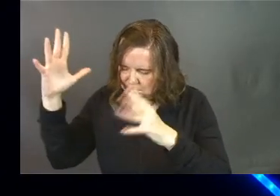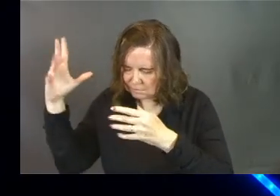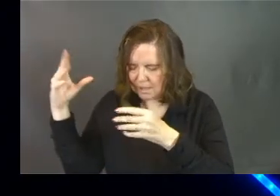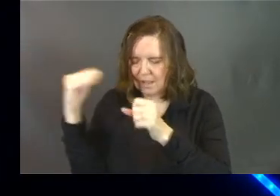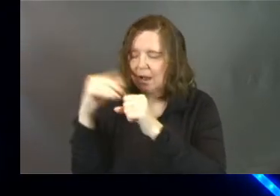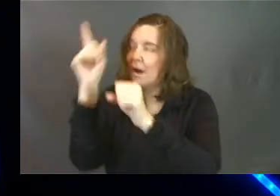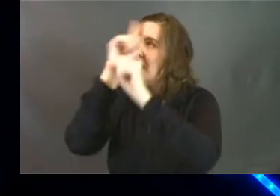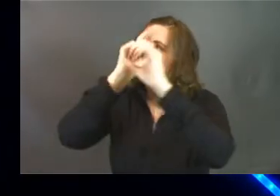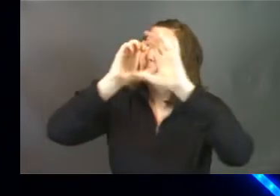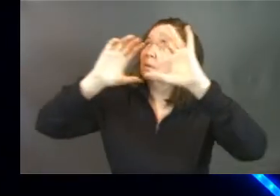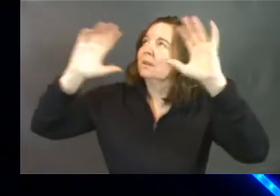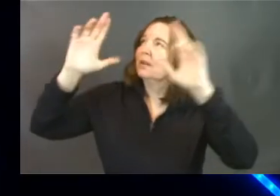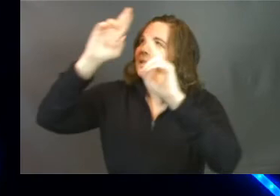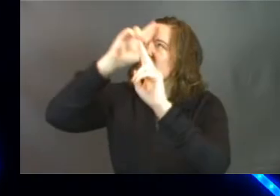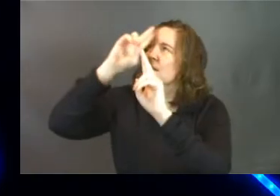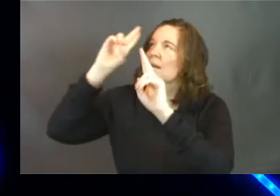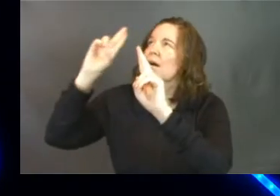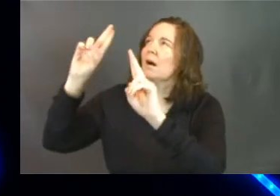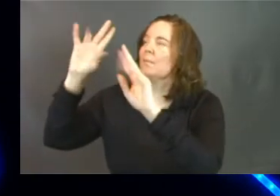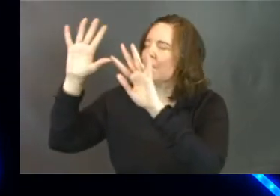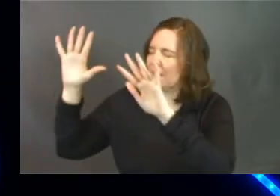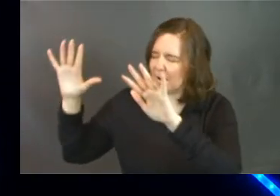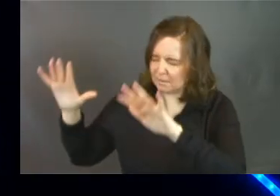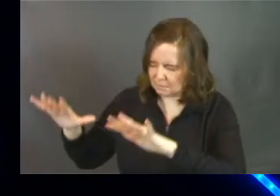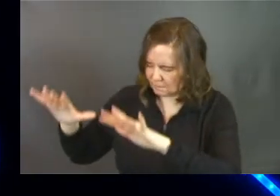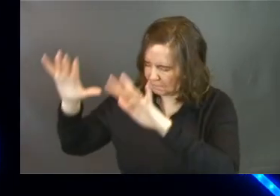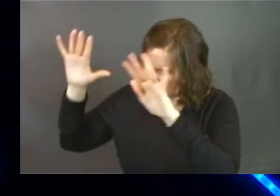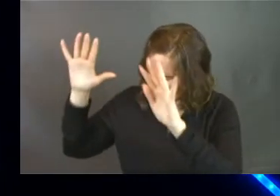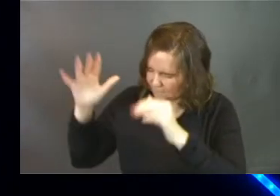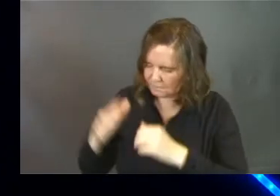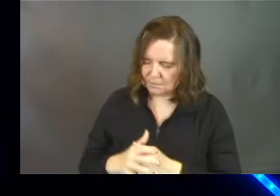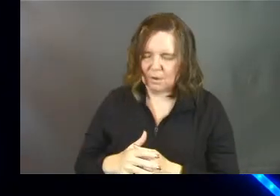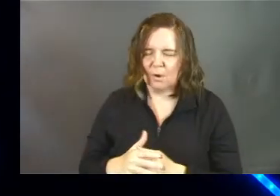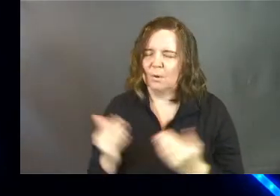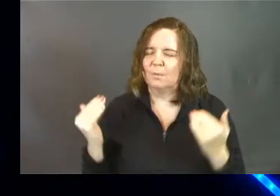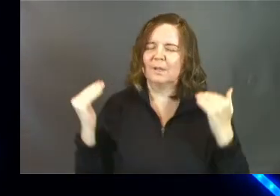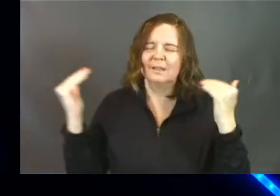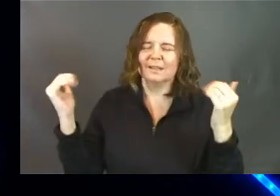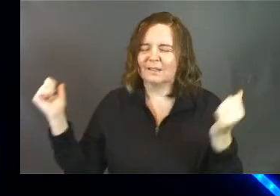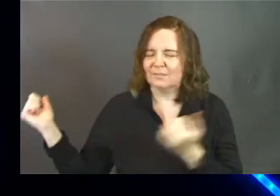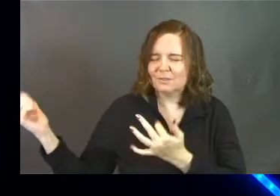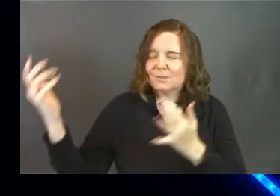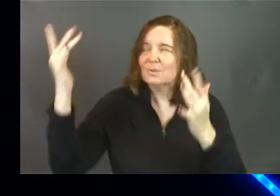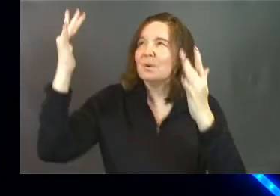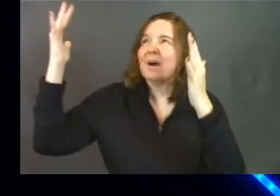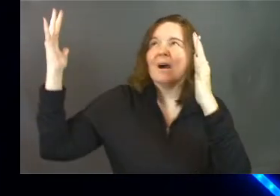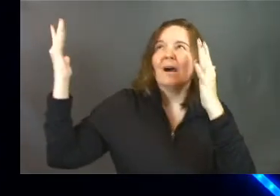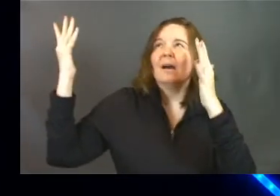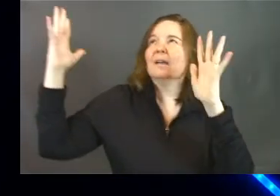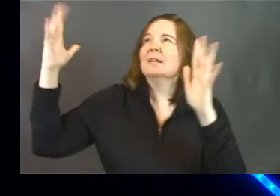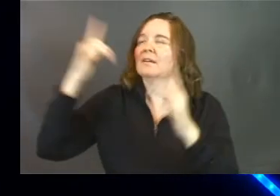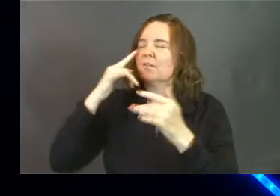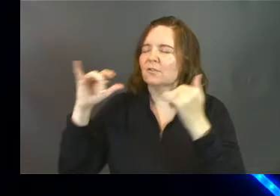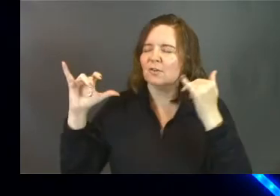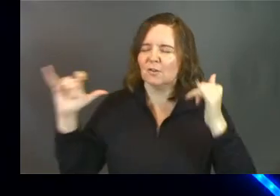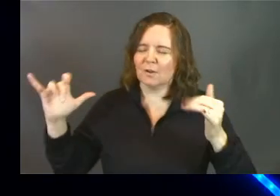hearts, high within our minds. And so we lift You